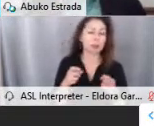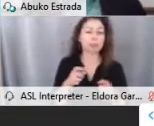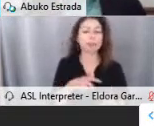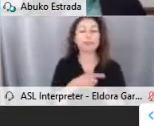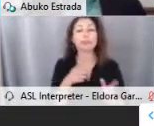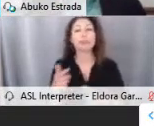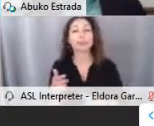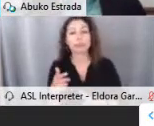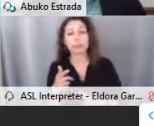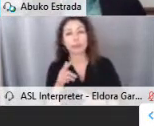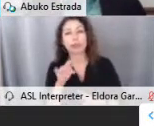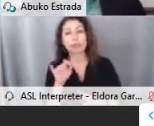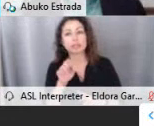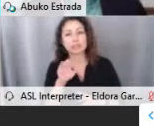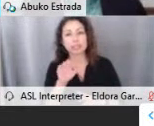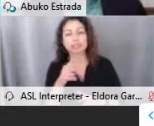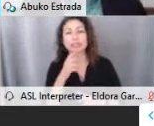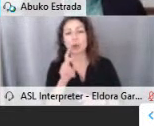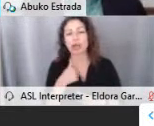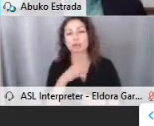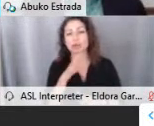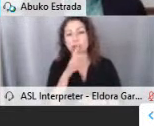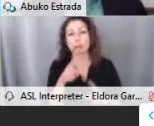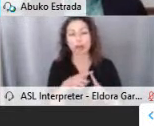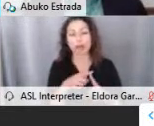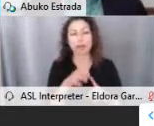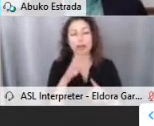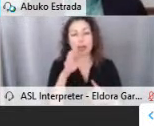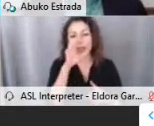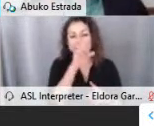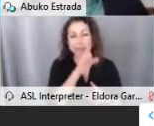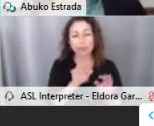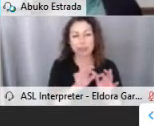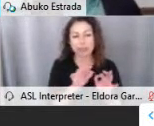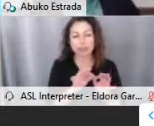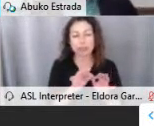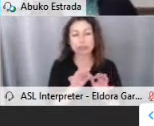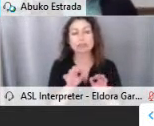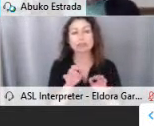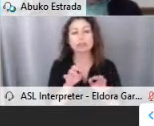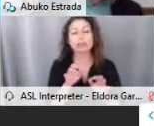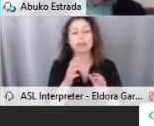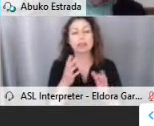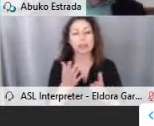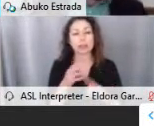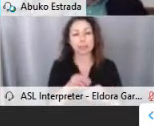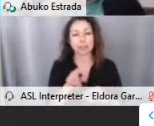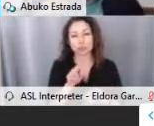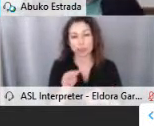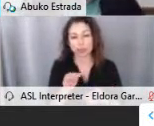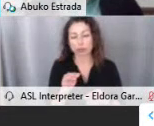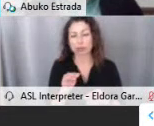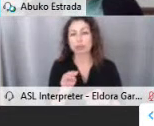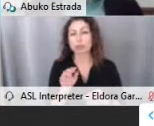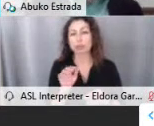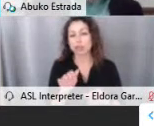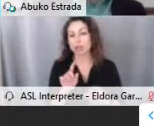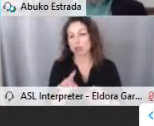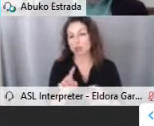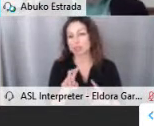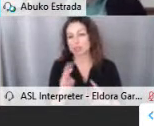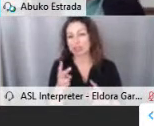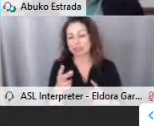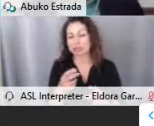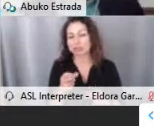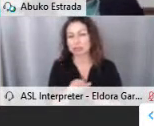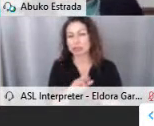about updated estimates of the uninsured in New Mexico, and we're from the Urban Institute. Yeah, you can go to second slide.